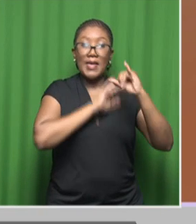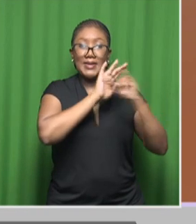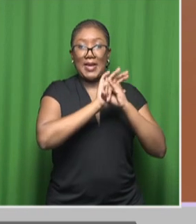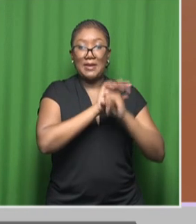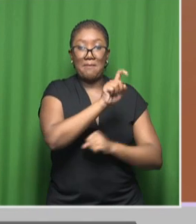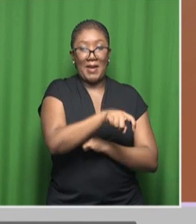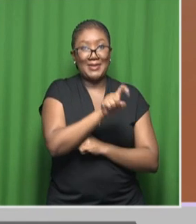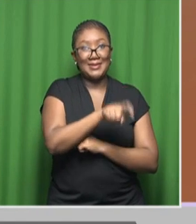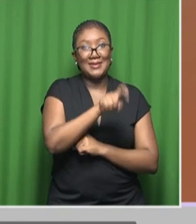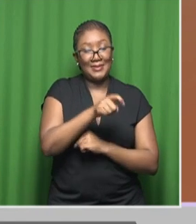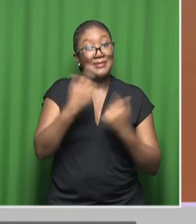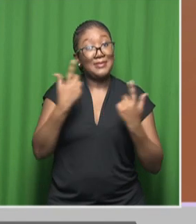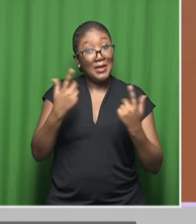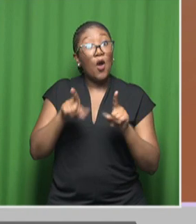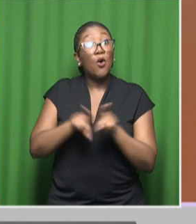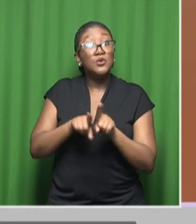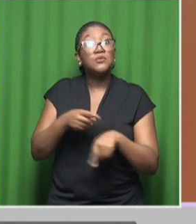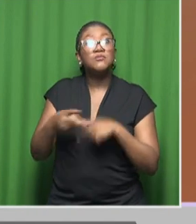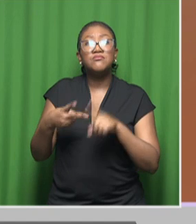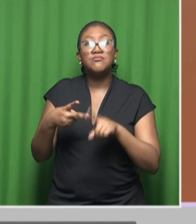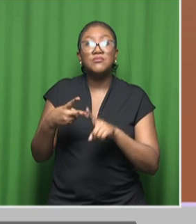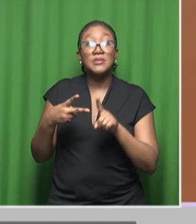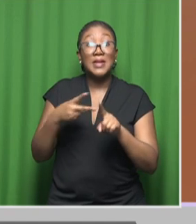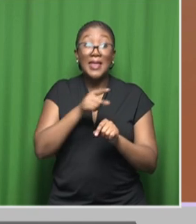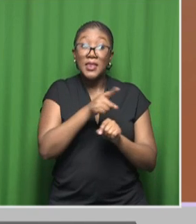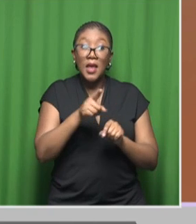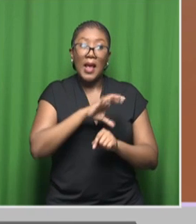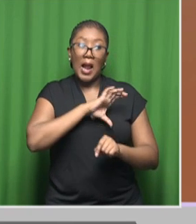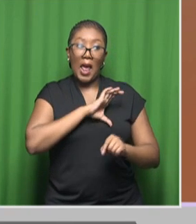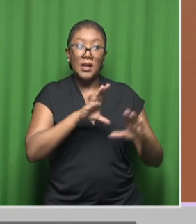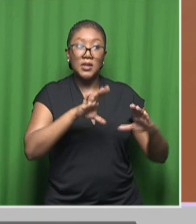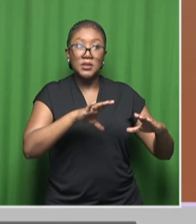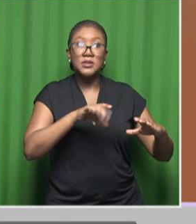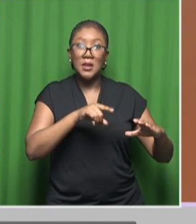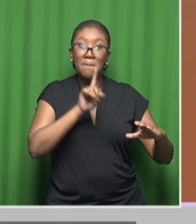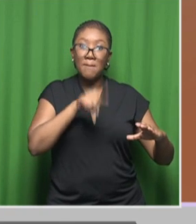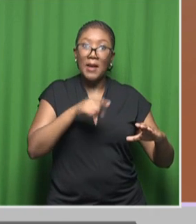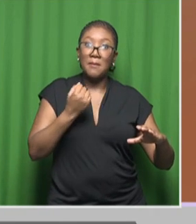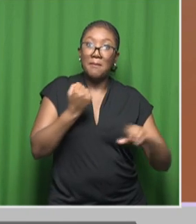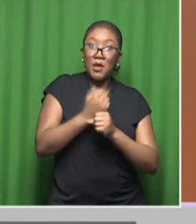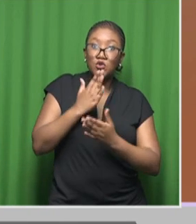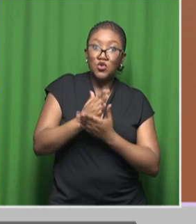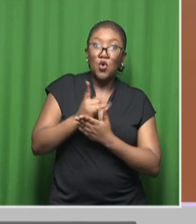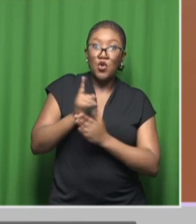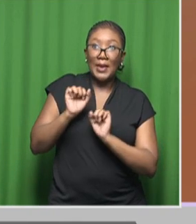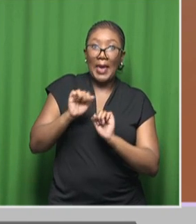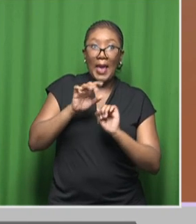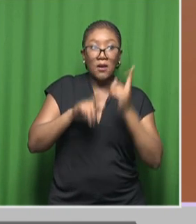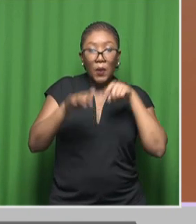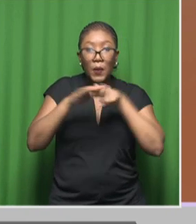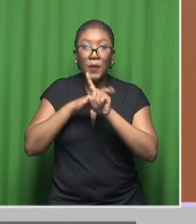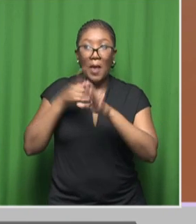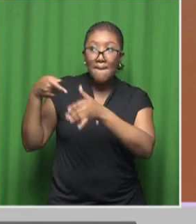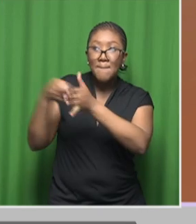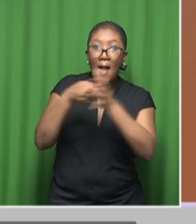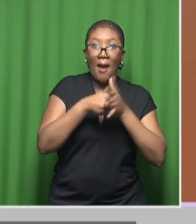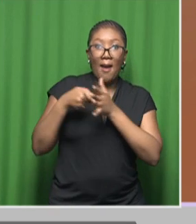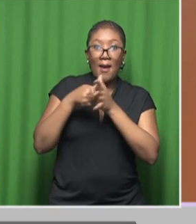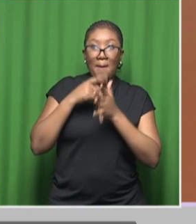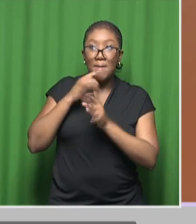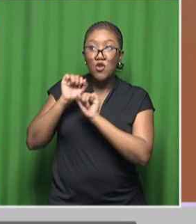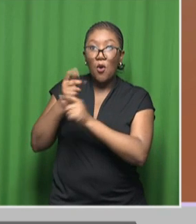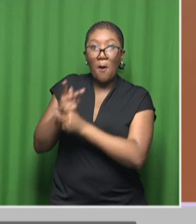acknowledge the fact that that target market has to sustain your overheads and